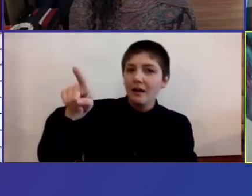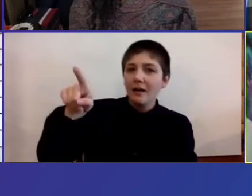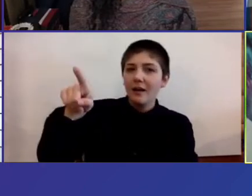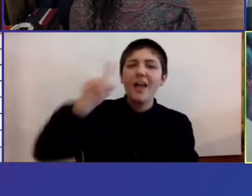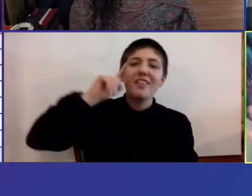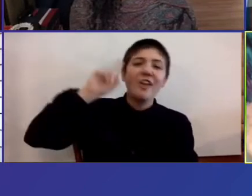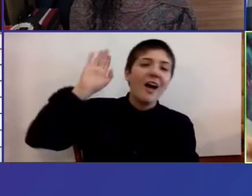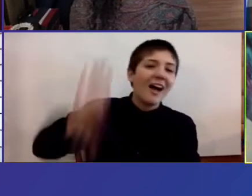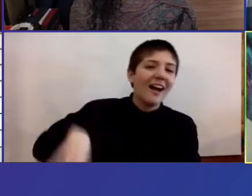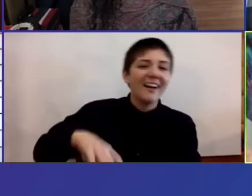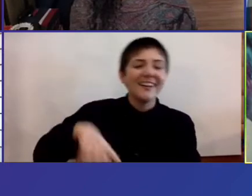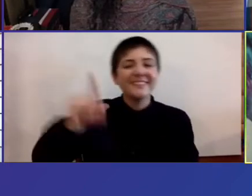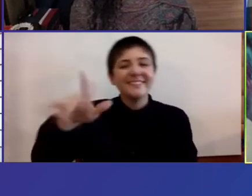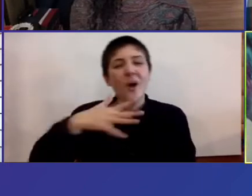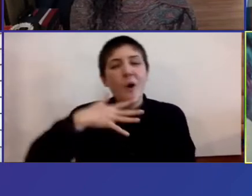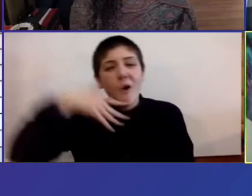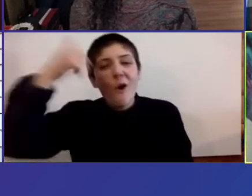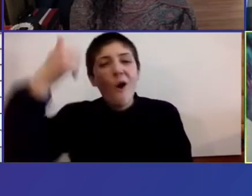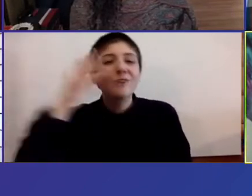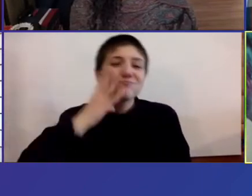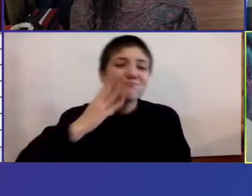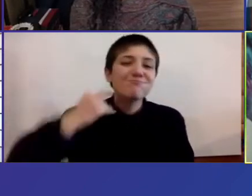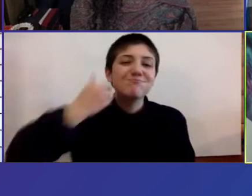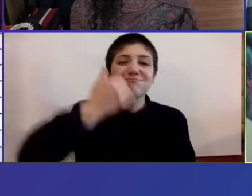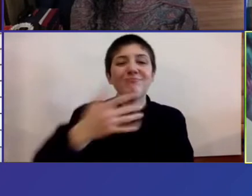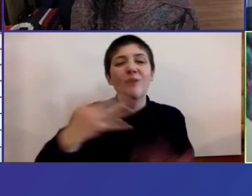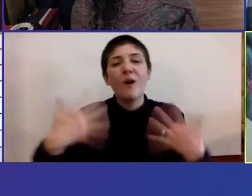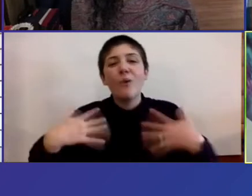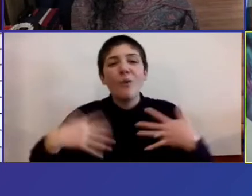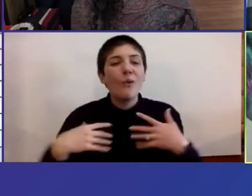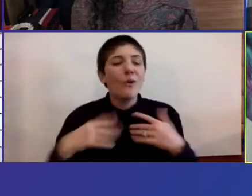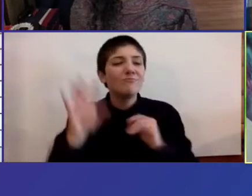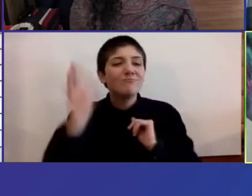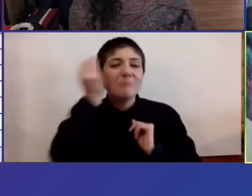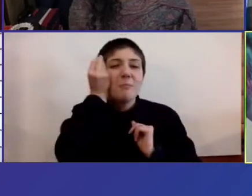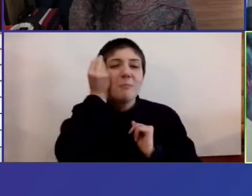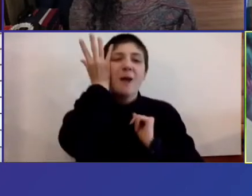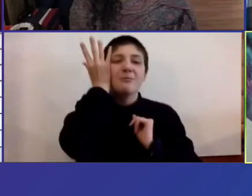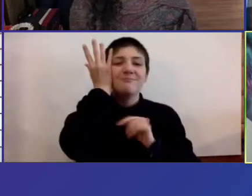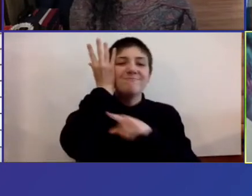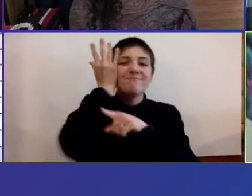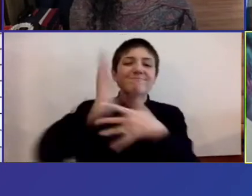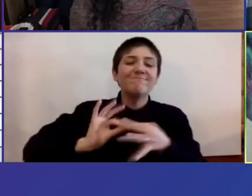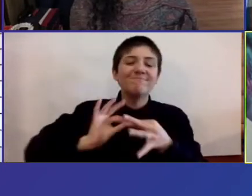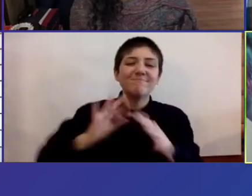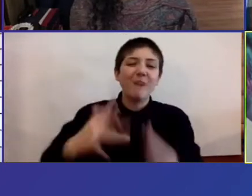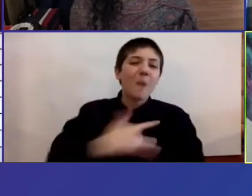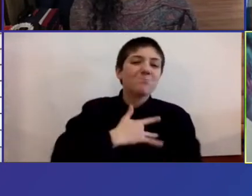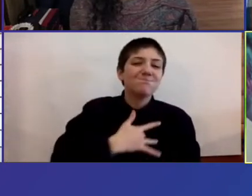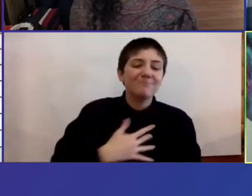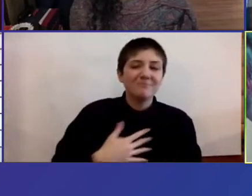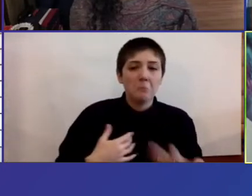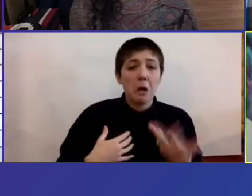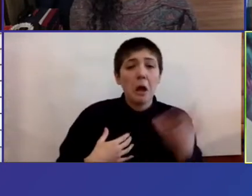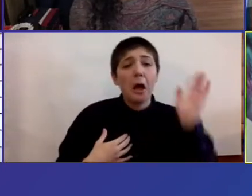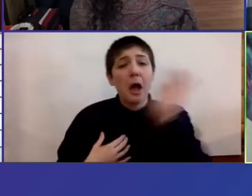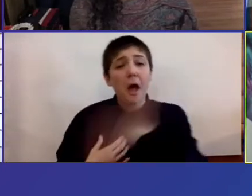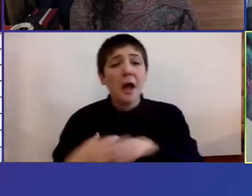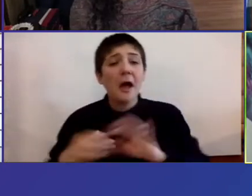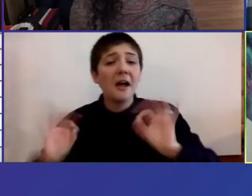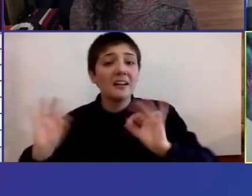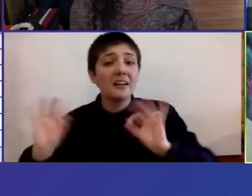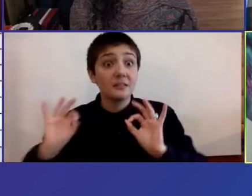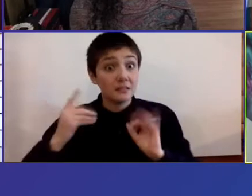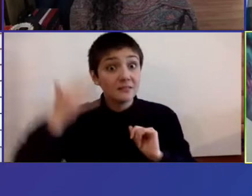elder saying something profound. I didn't really understand the full import of it until I started